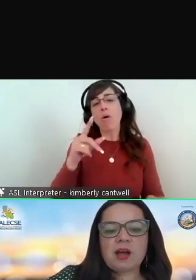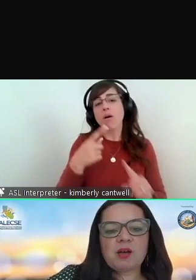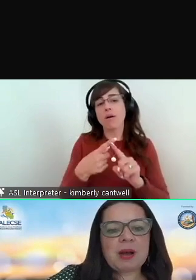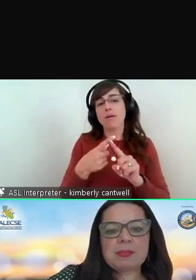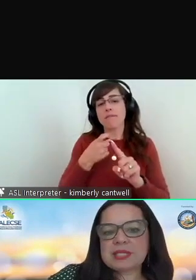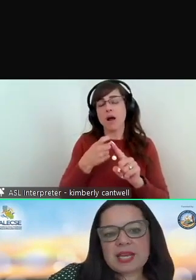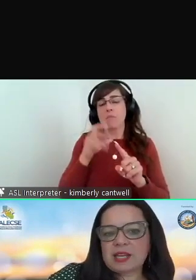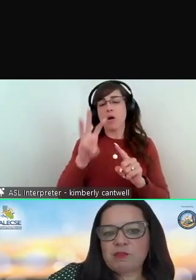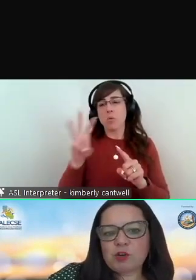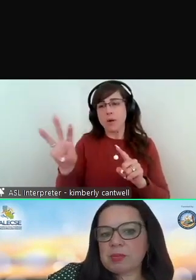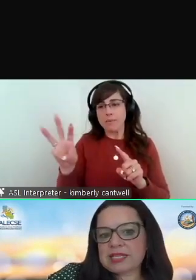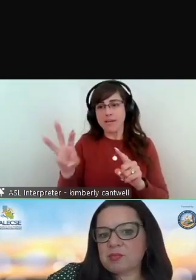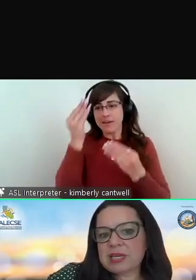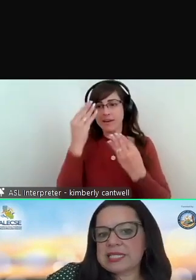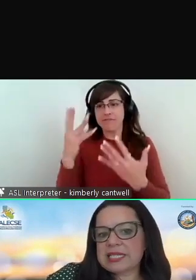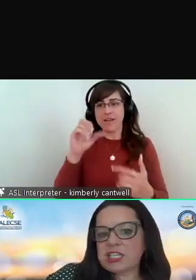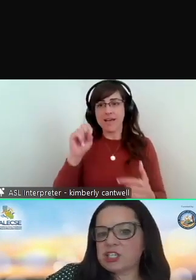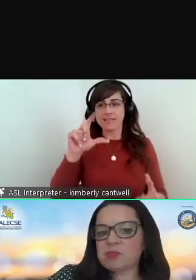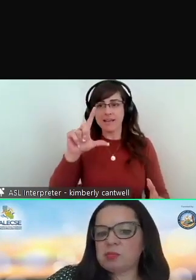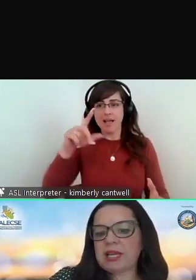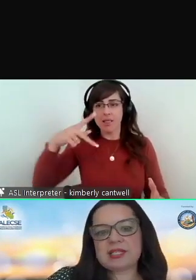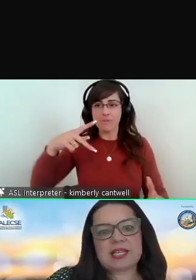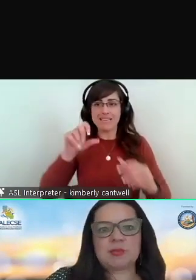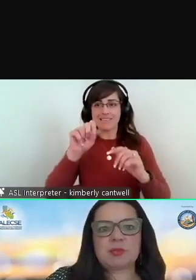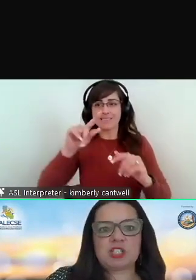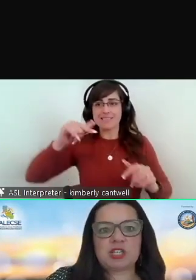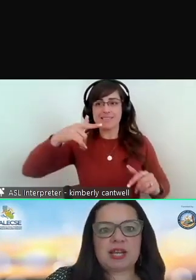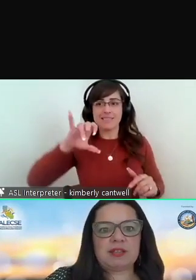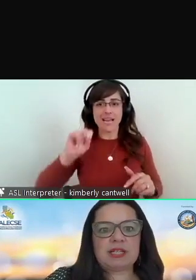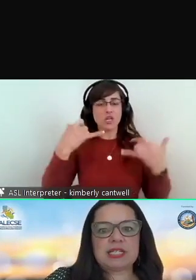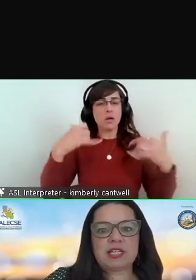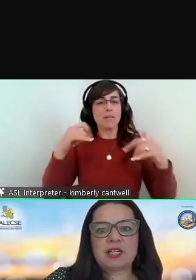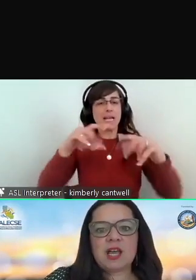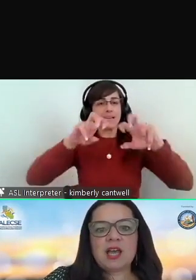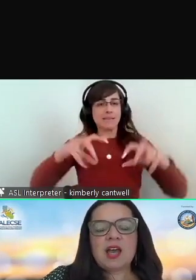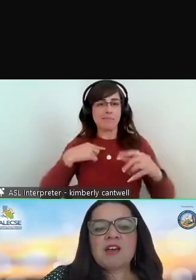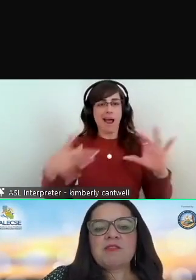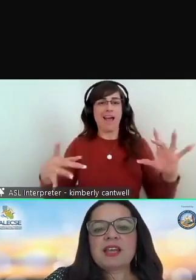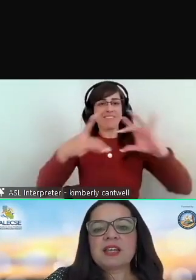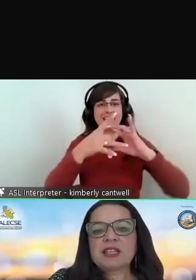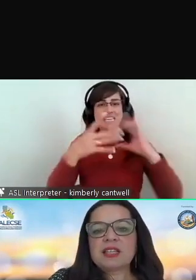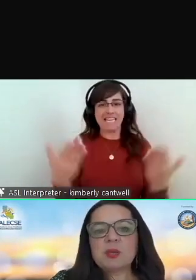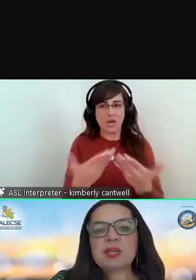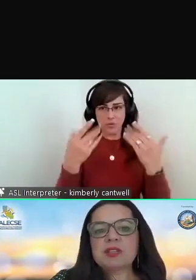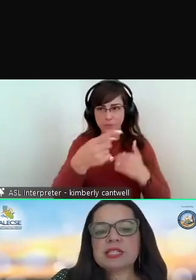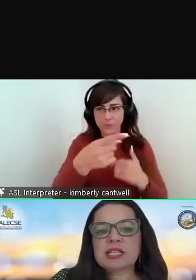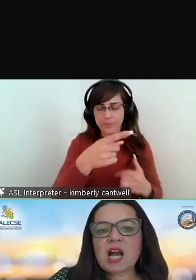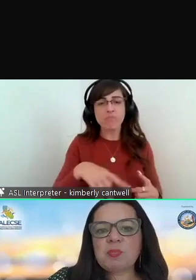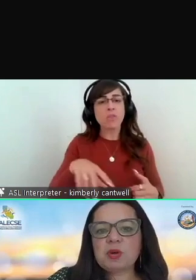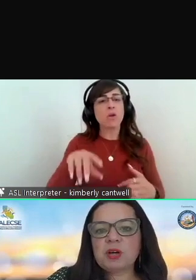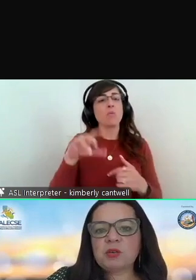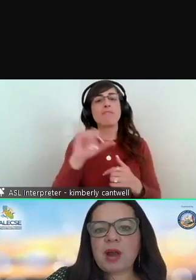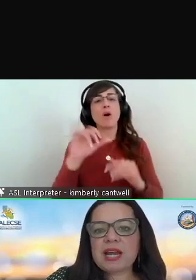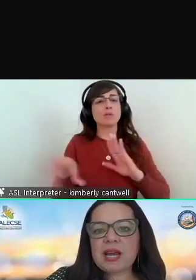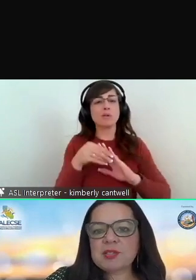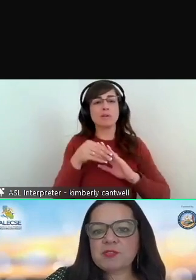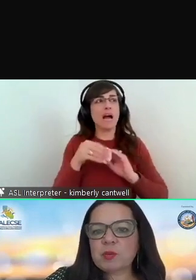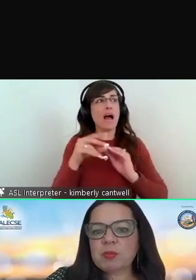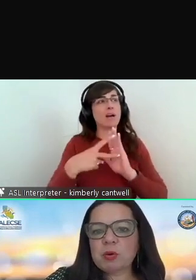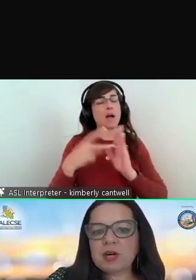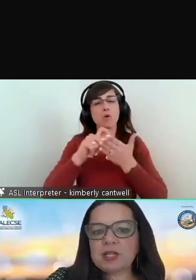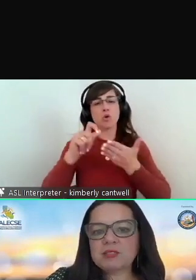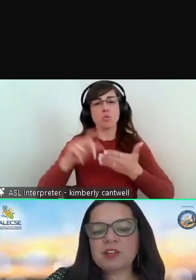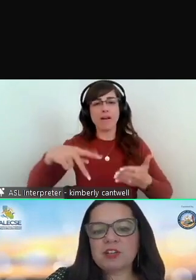a website, Informed SLP Stages of Play Assessment sheet I've linked here. Finally, we've linked a couple write-ups